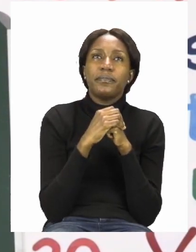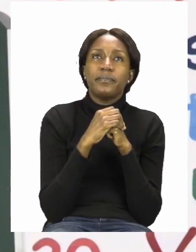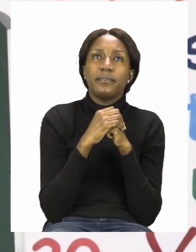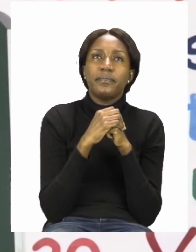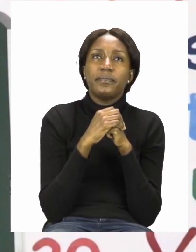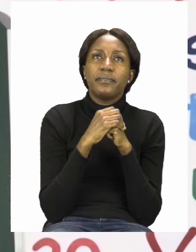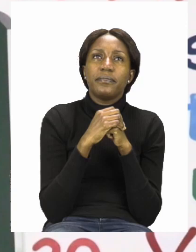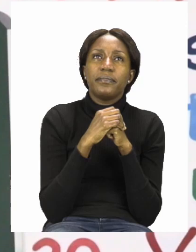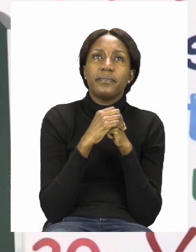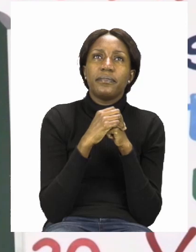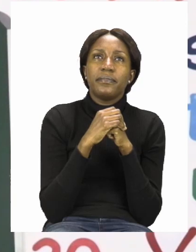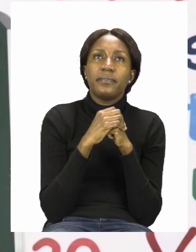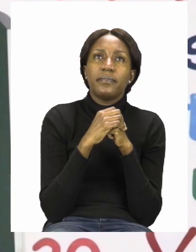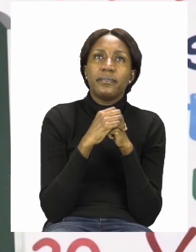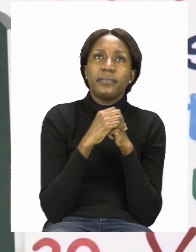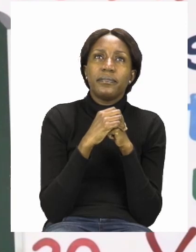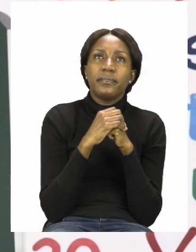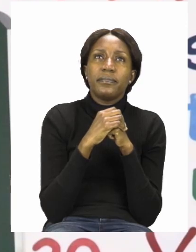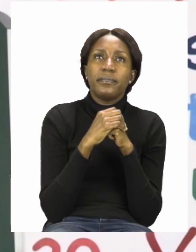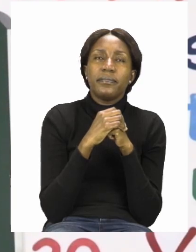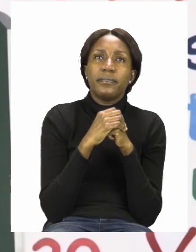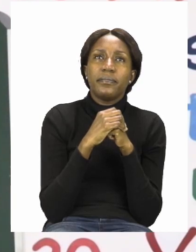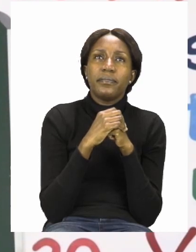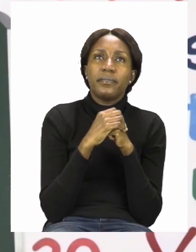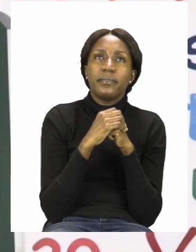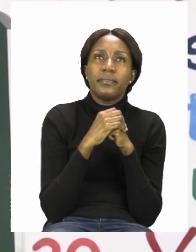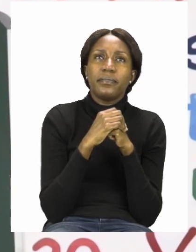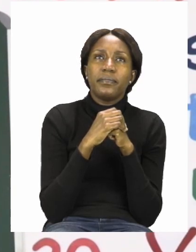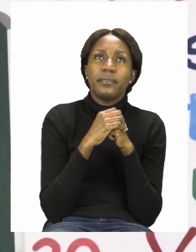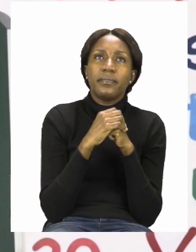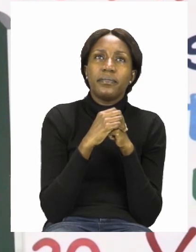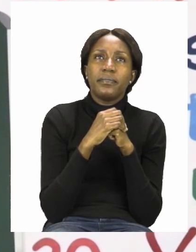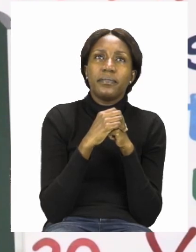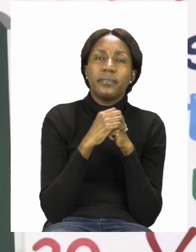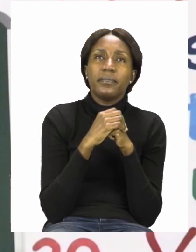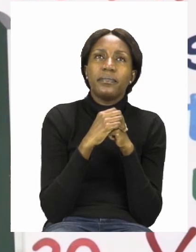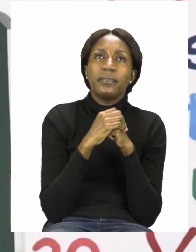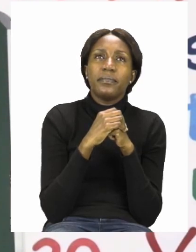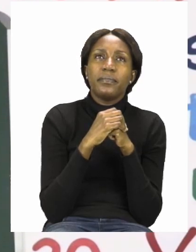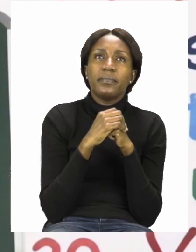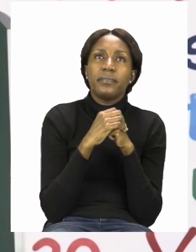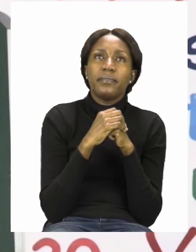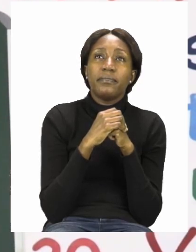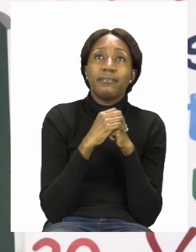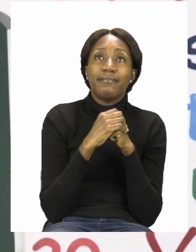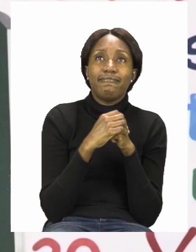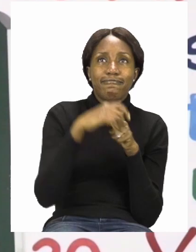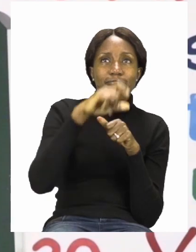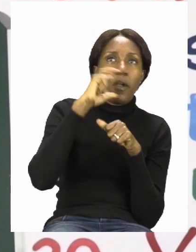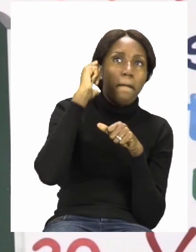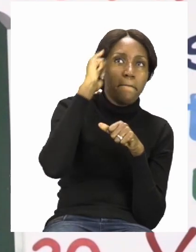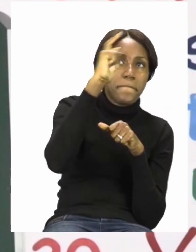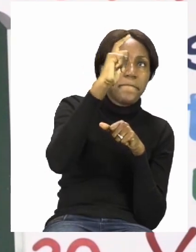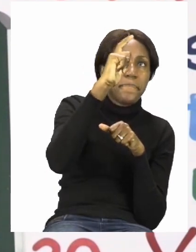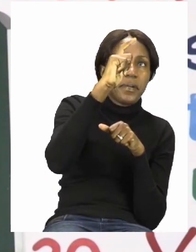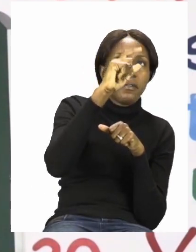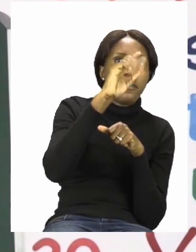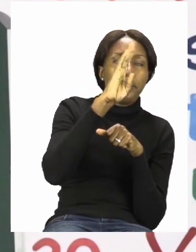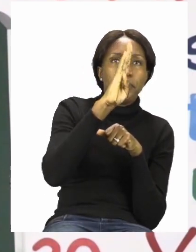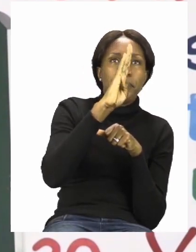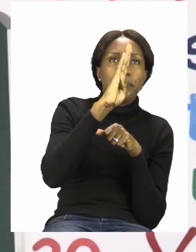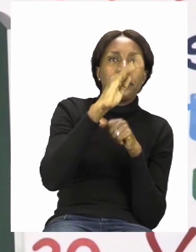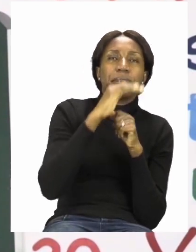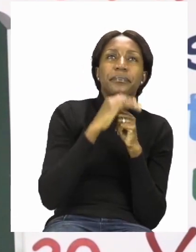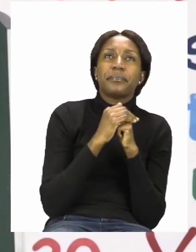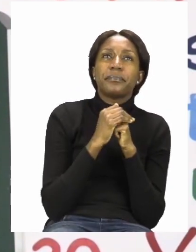and round. And now we have our capital letter B.